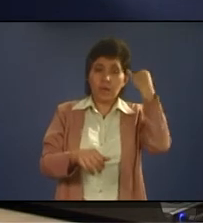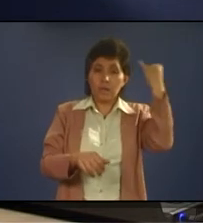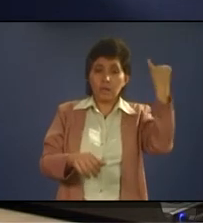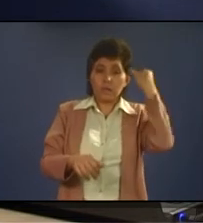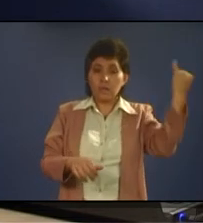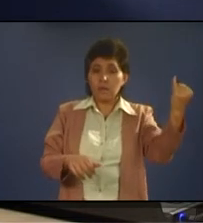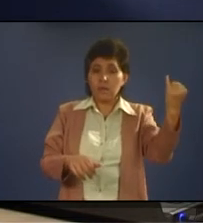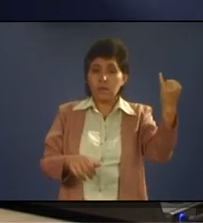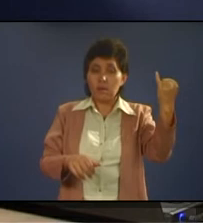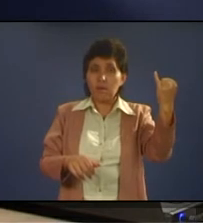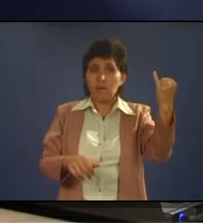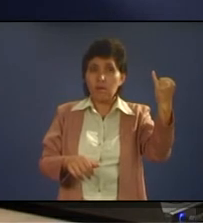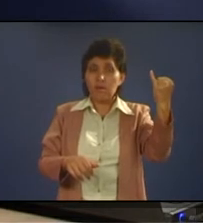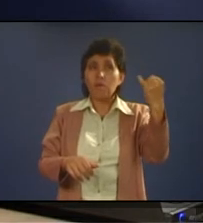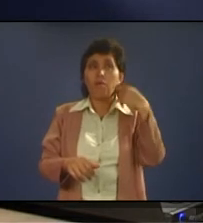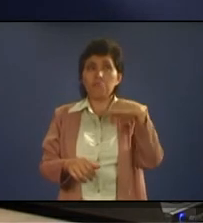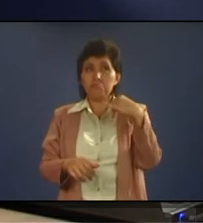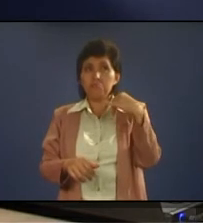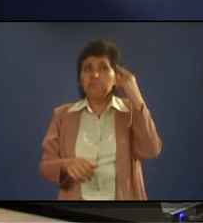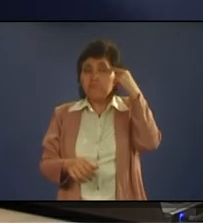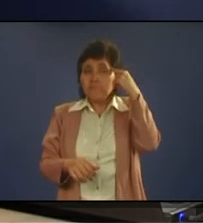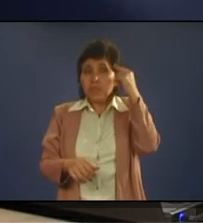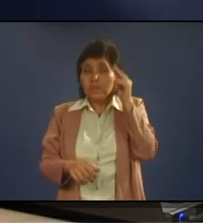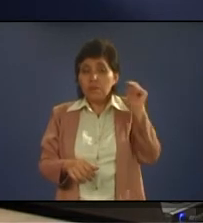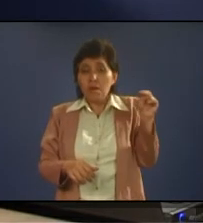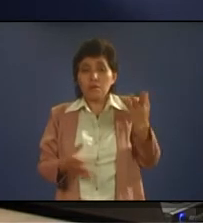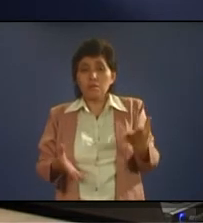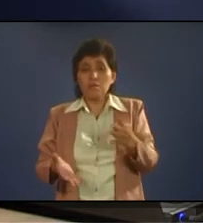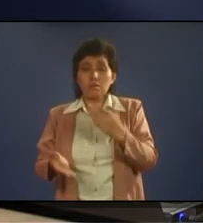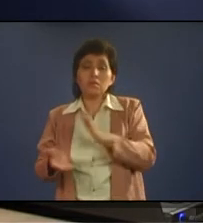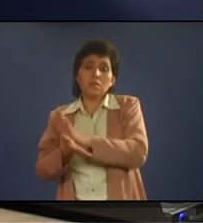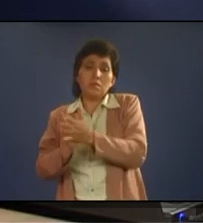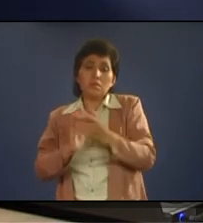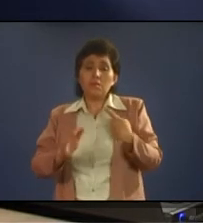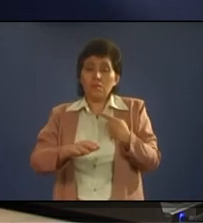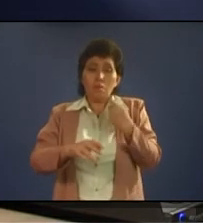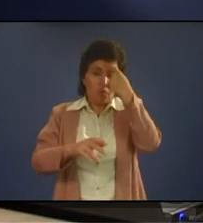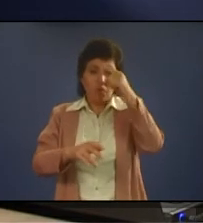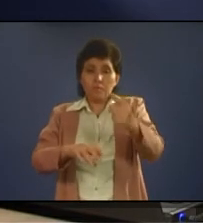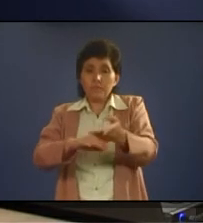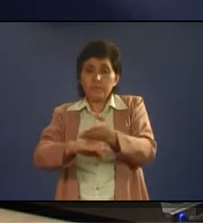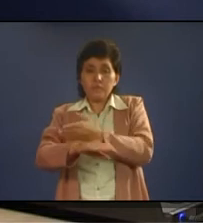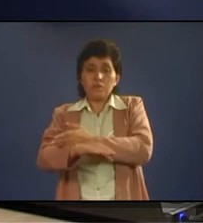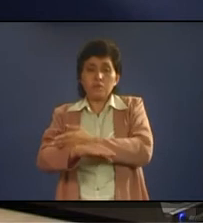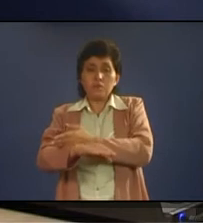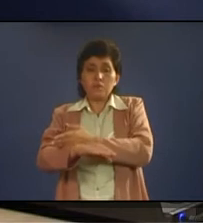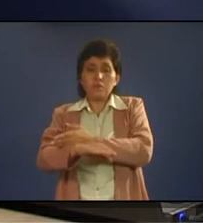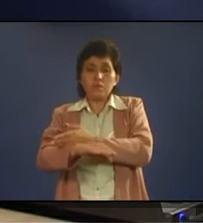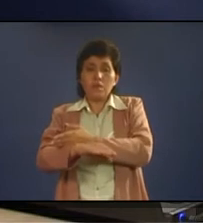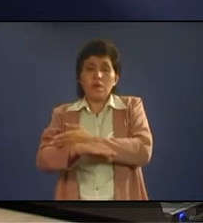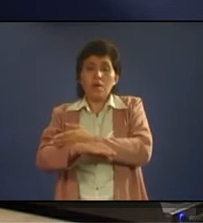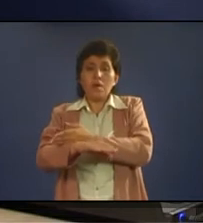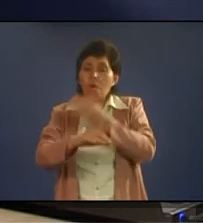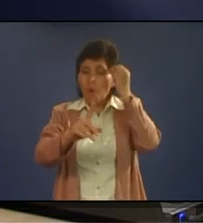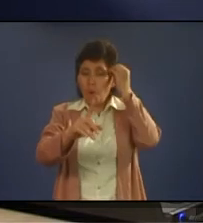view to progress or just to improve the group, and also to establish and to achieve the common goals that we want